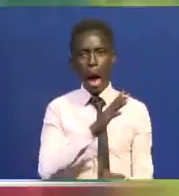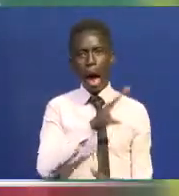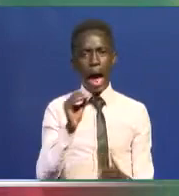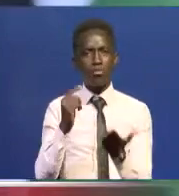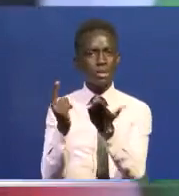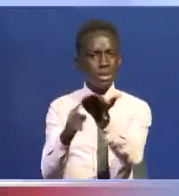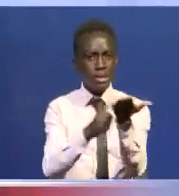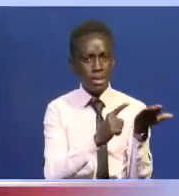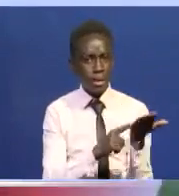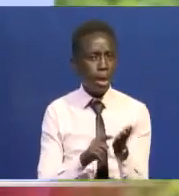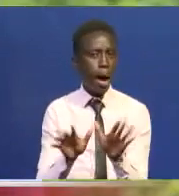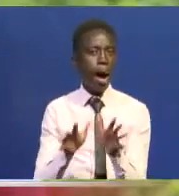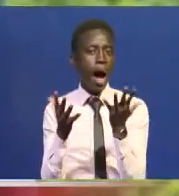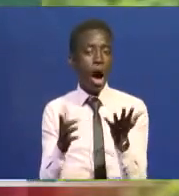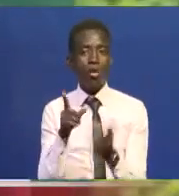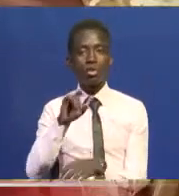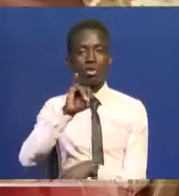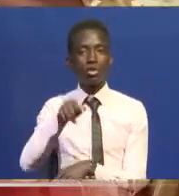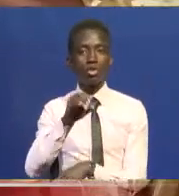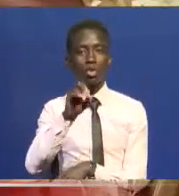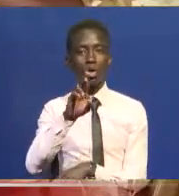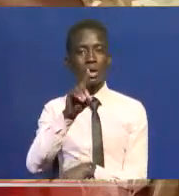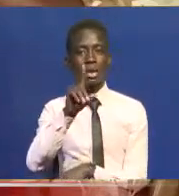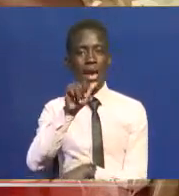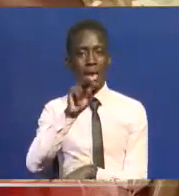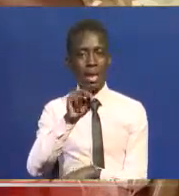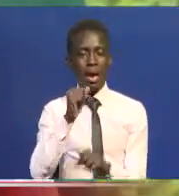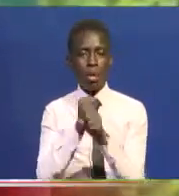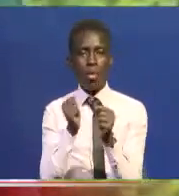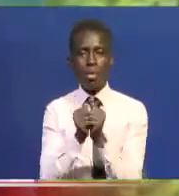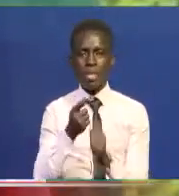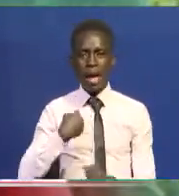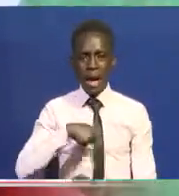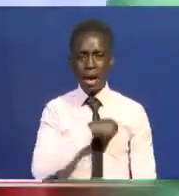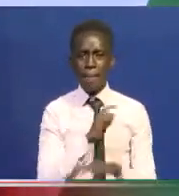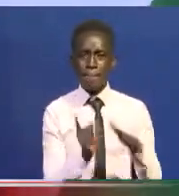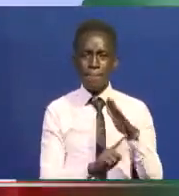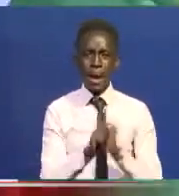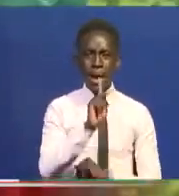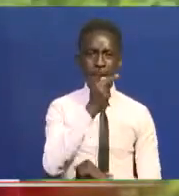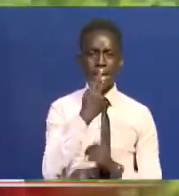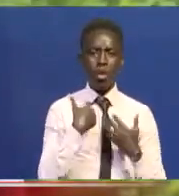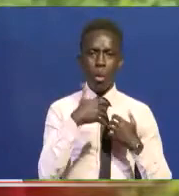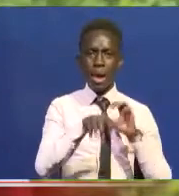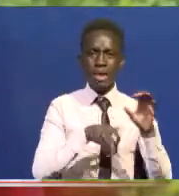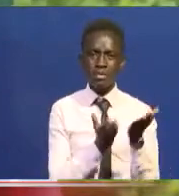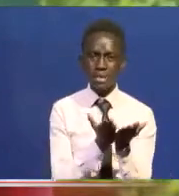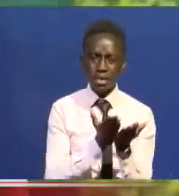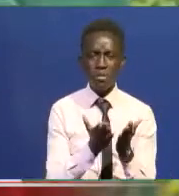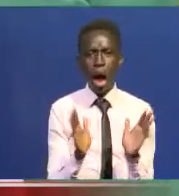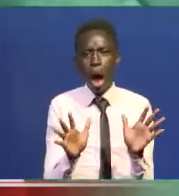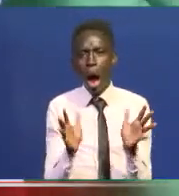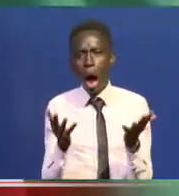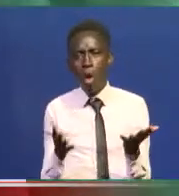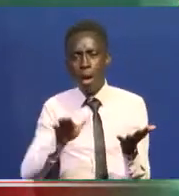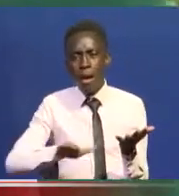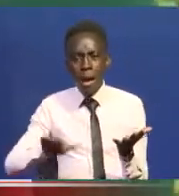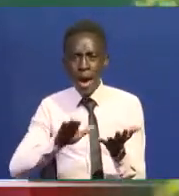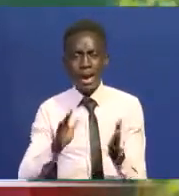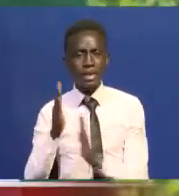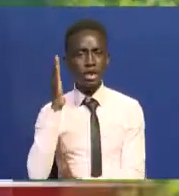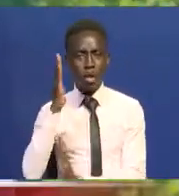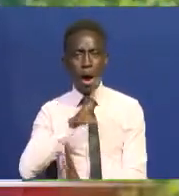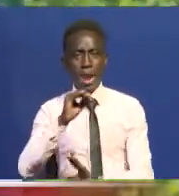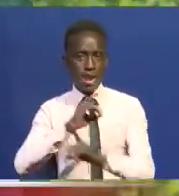Jordan can work together with us in the ministry, with Kenya Wildlife Service and others, in terms of security and defense,